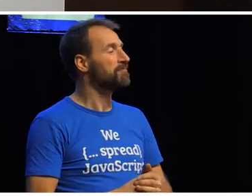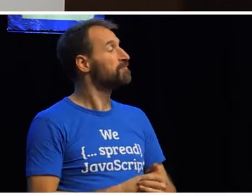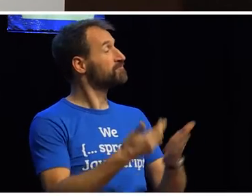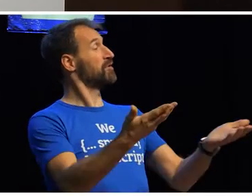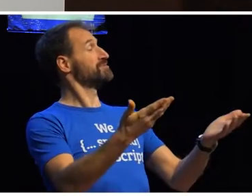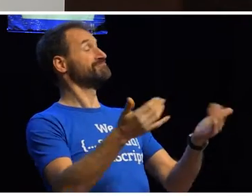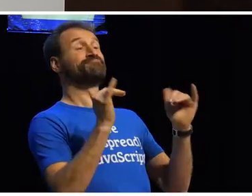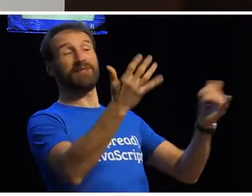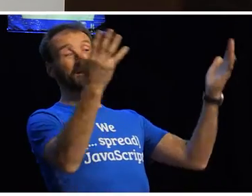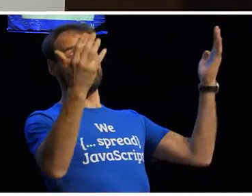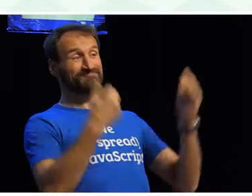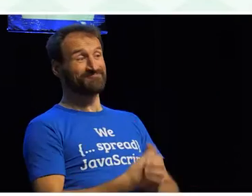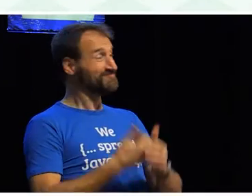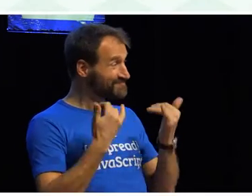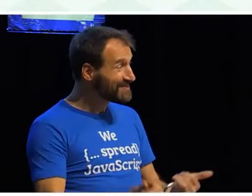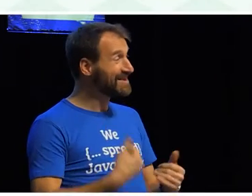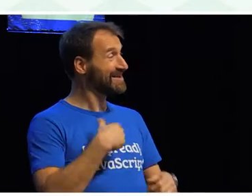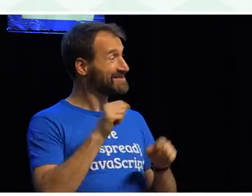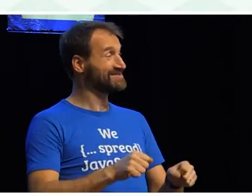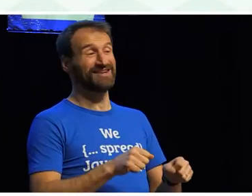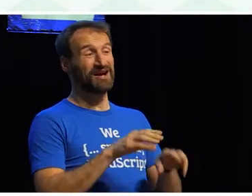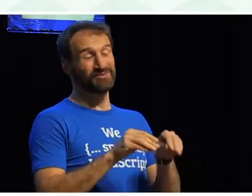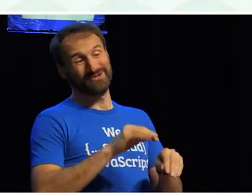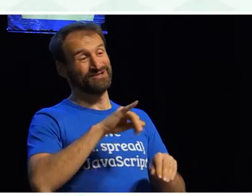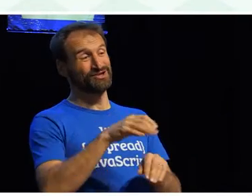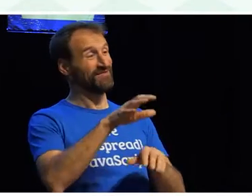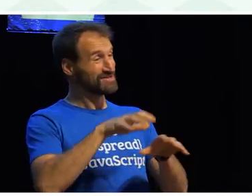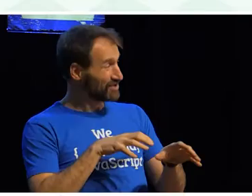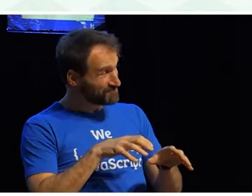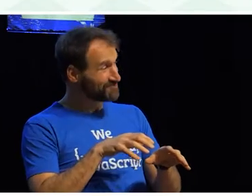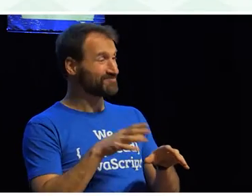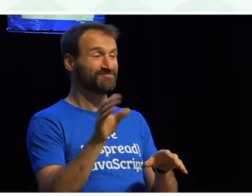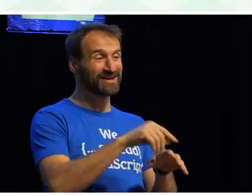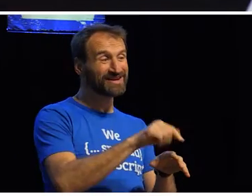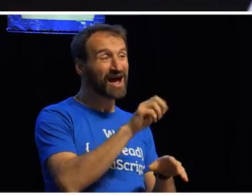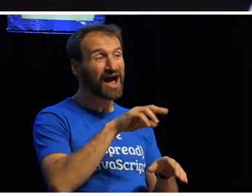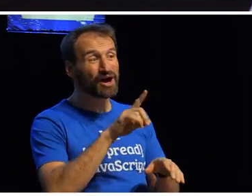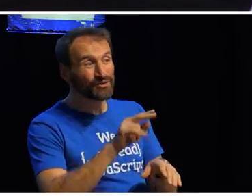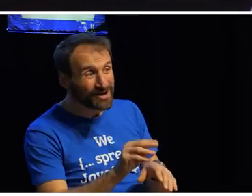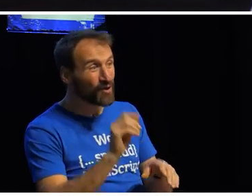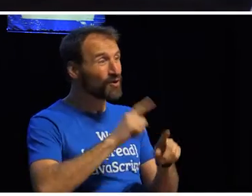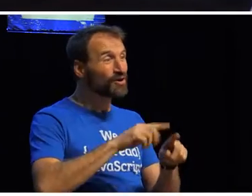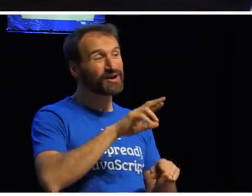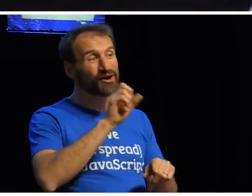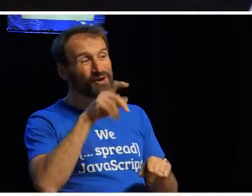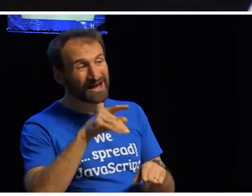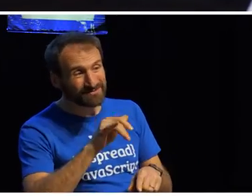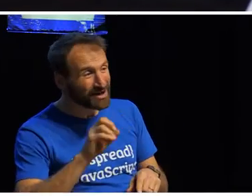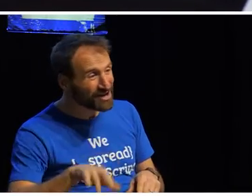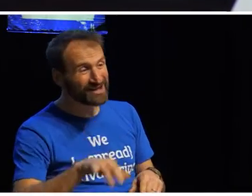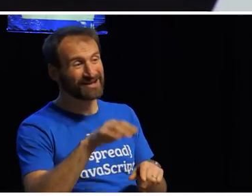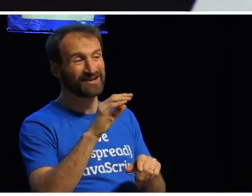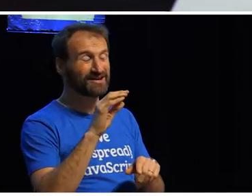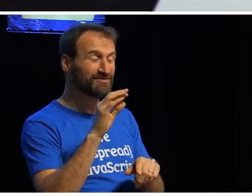So yeah, so now I can use JavaScript with Arduino, Raspberry Pi, whatever, you know. That's pretty cool. So I